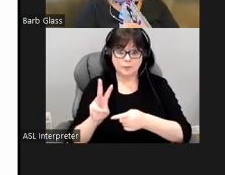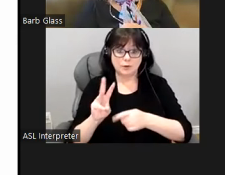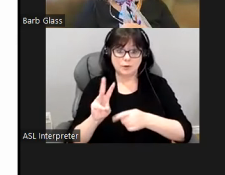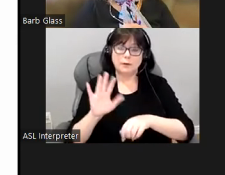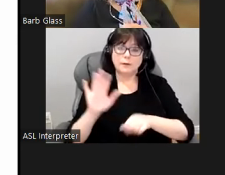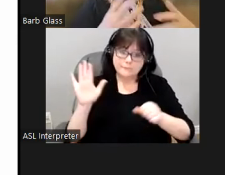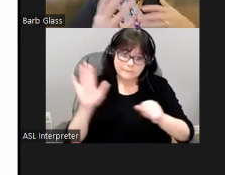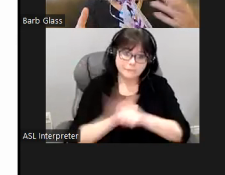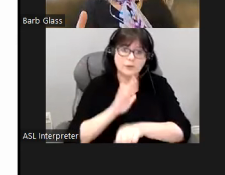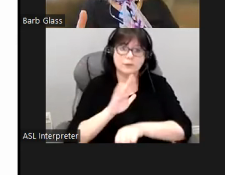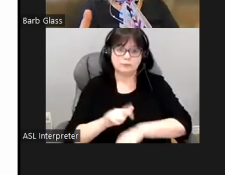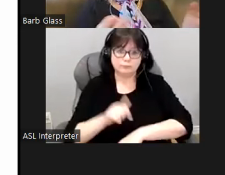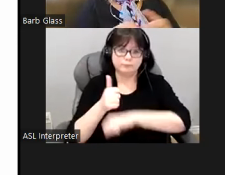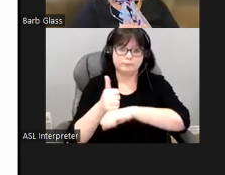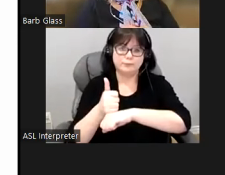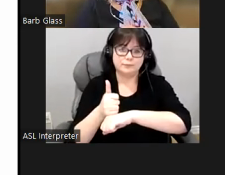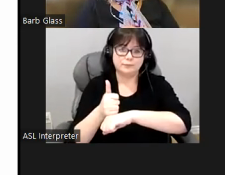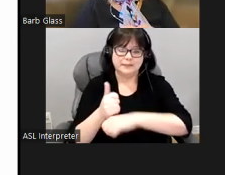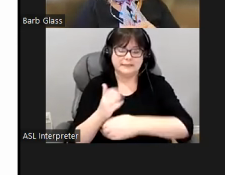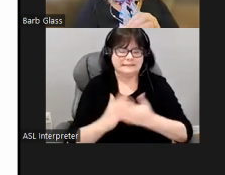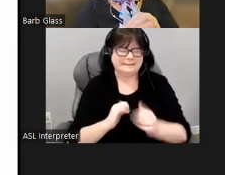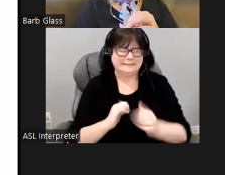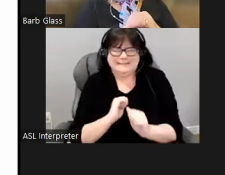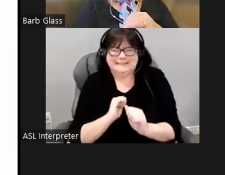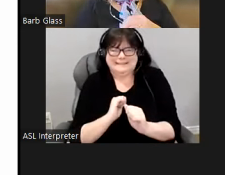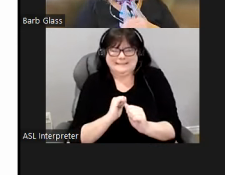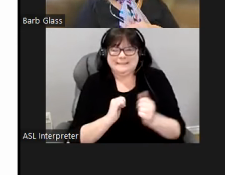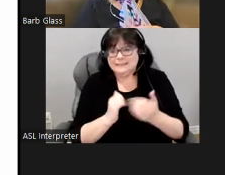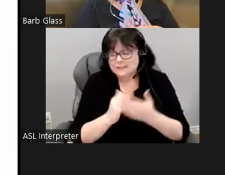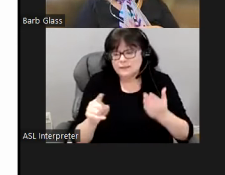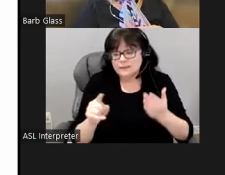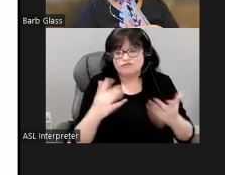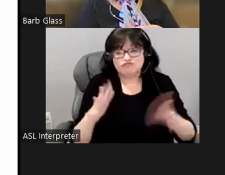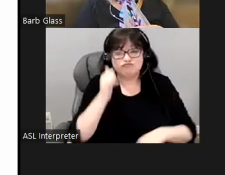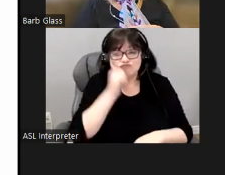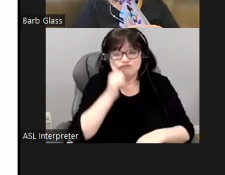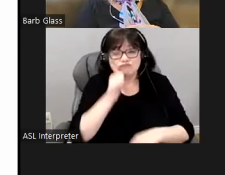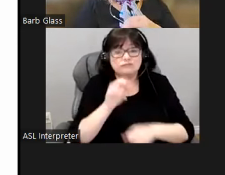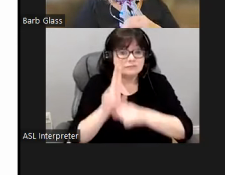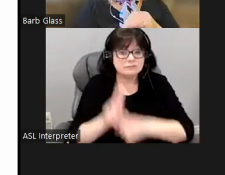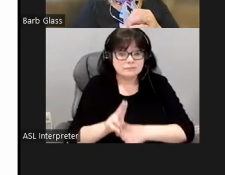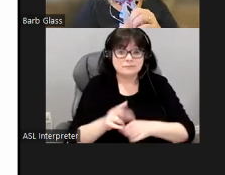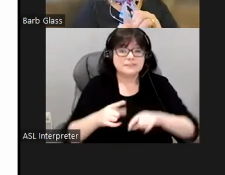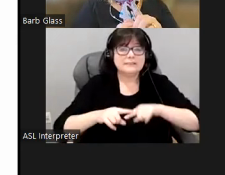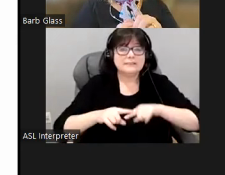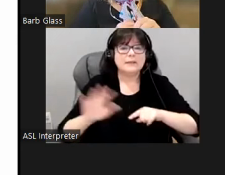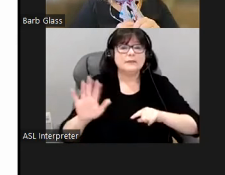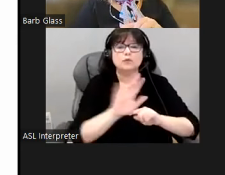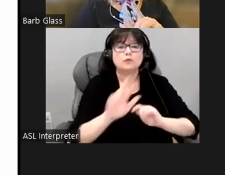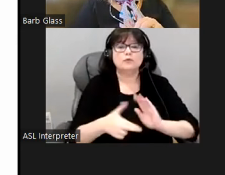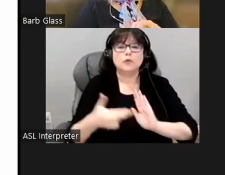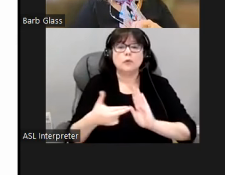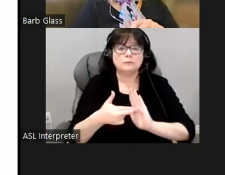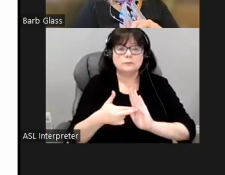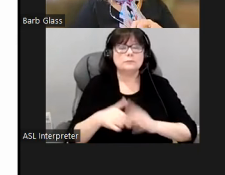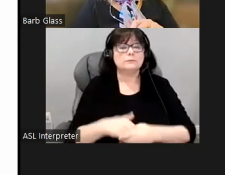measures every day, depending what your role is in your organization. So they are also looking at